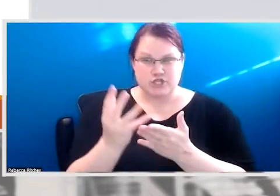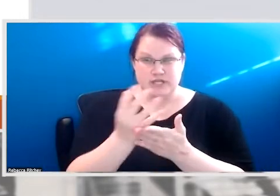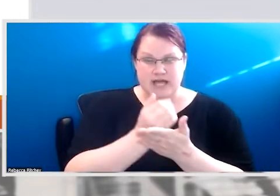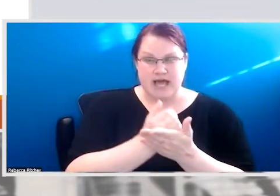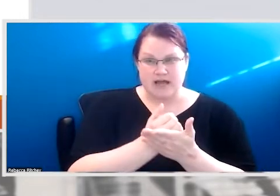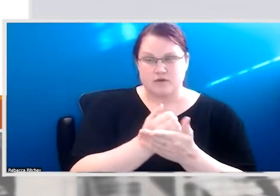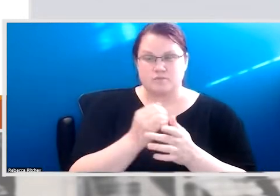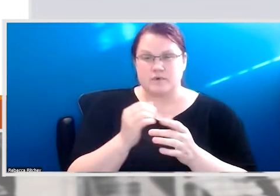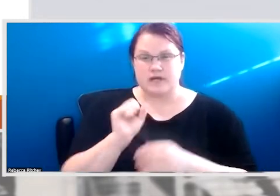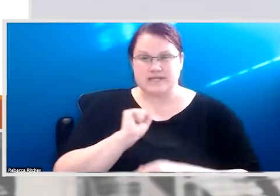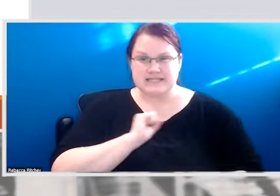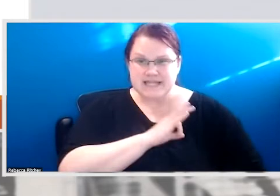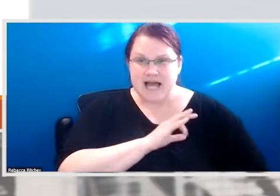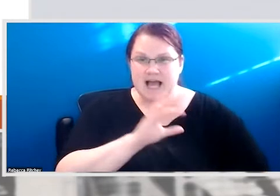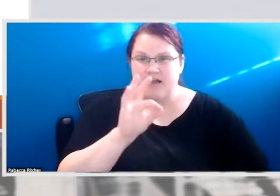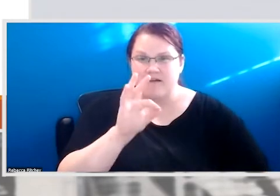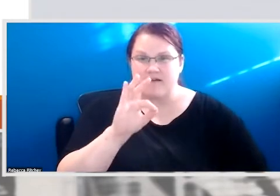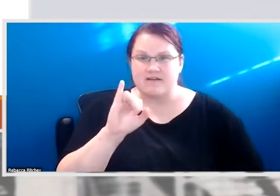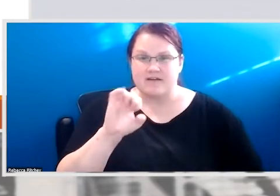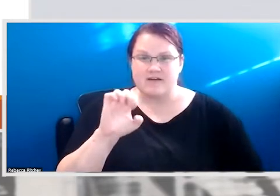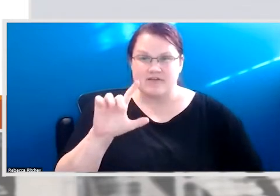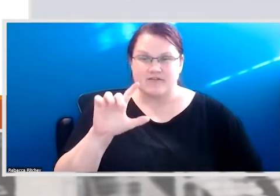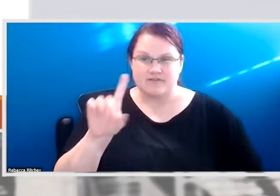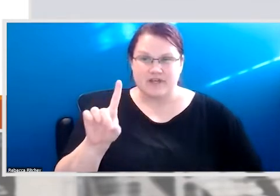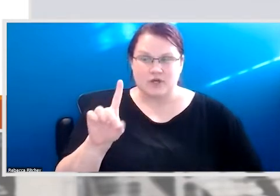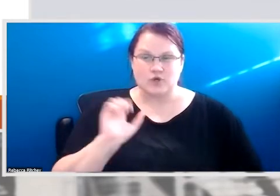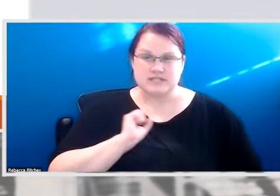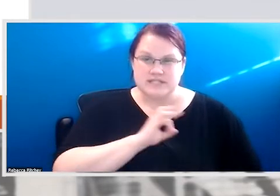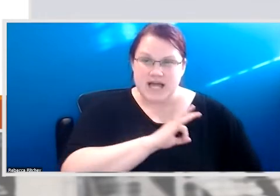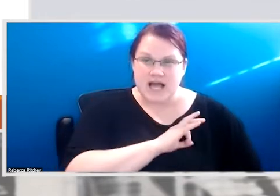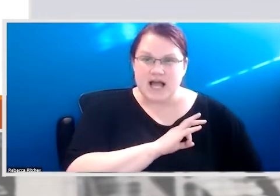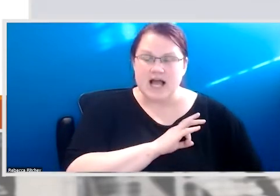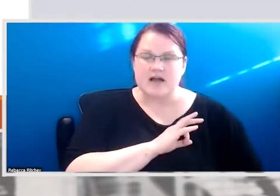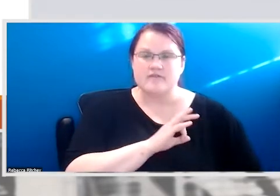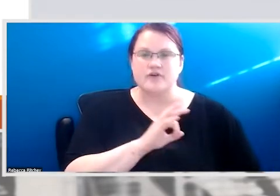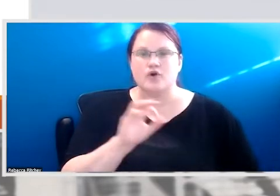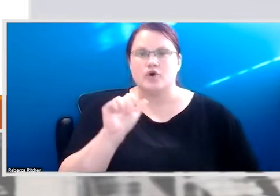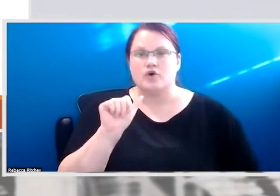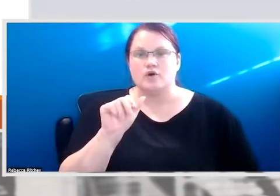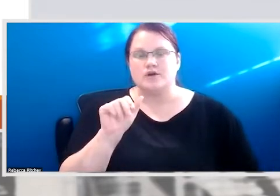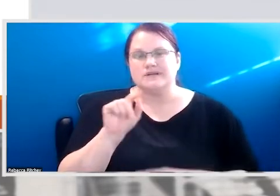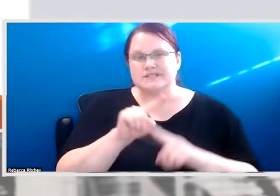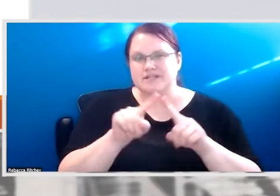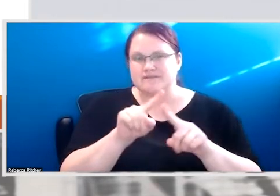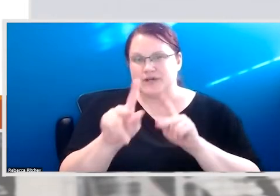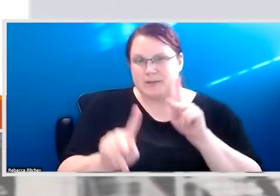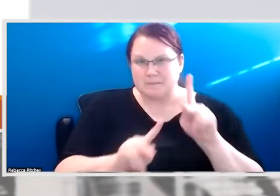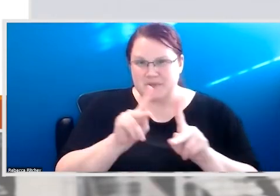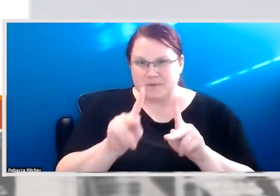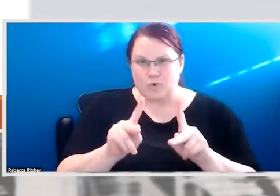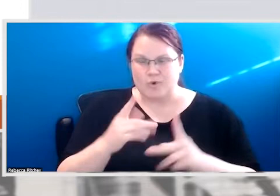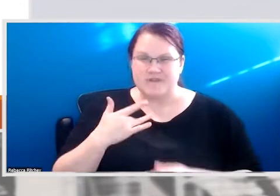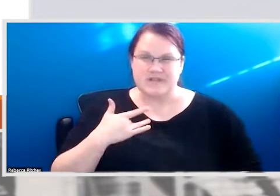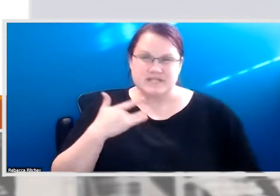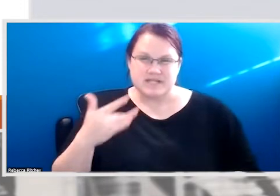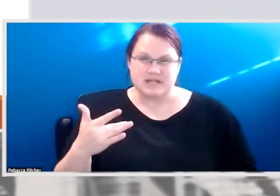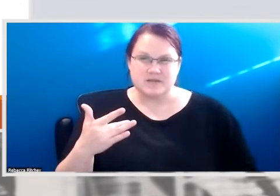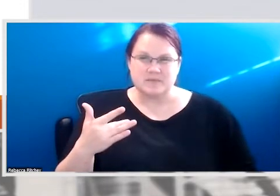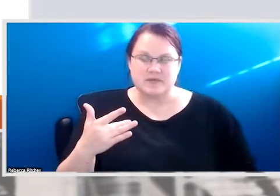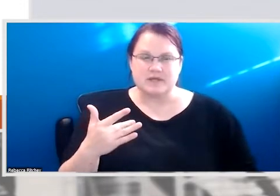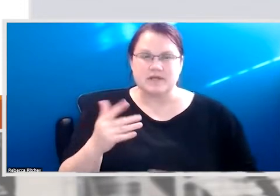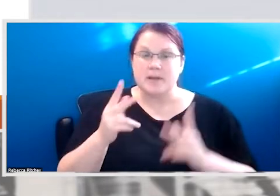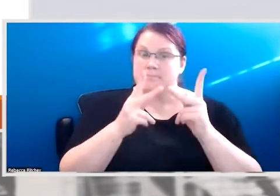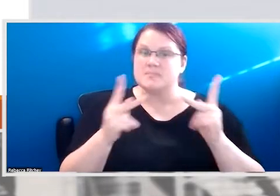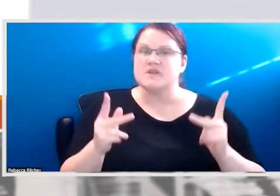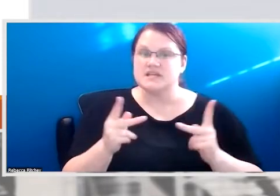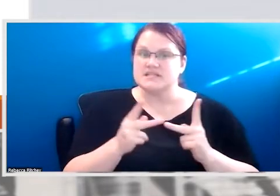staff or people like project managers such as Andrea Ketzel. And so these tend to be places where